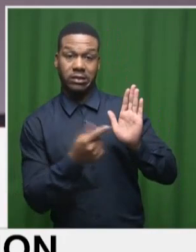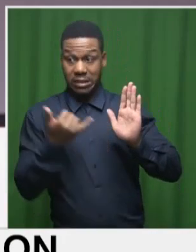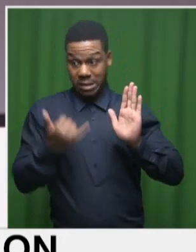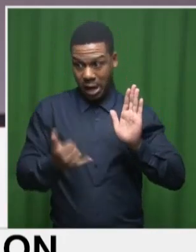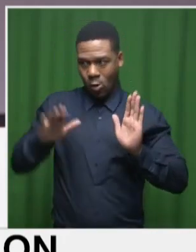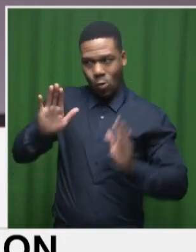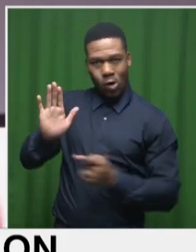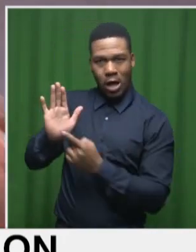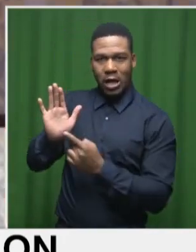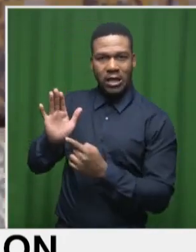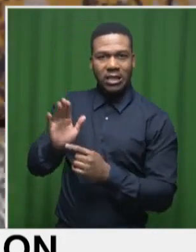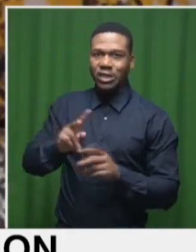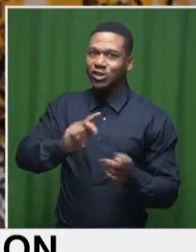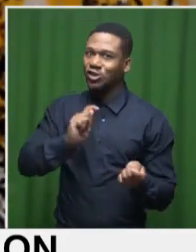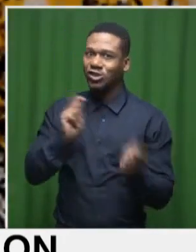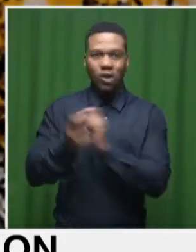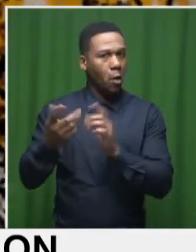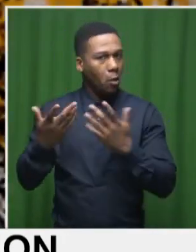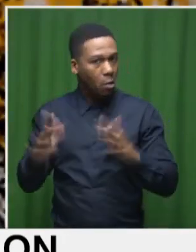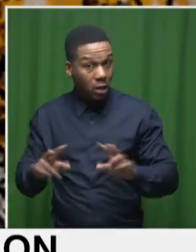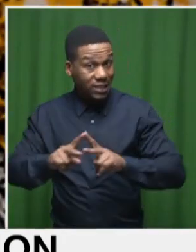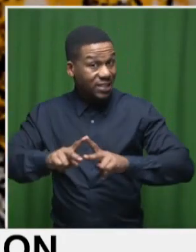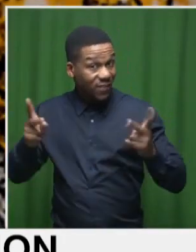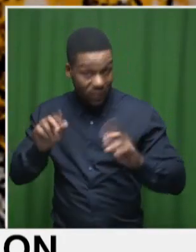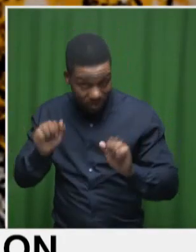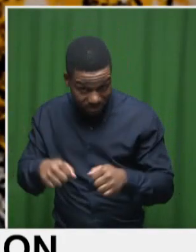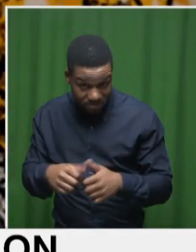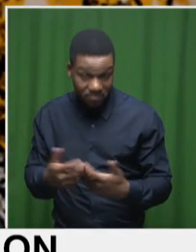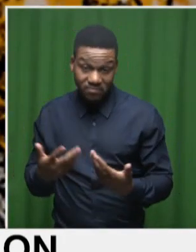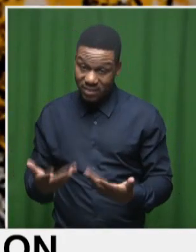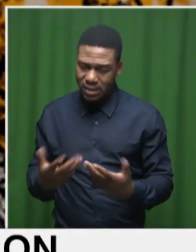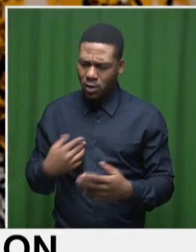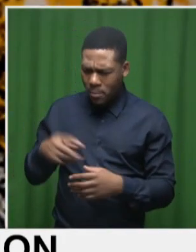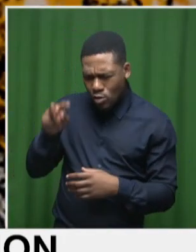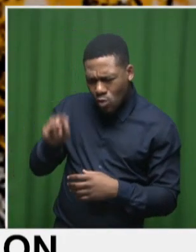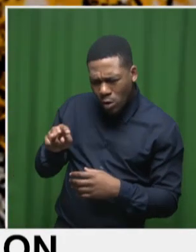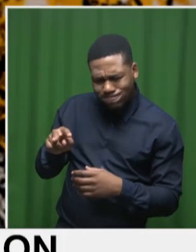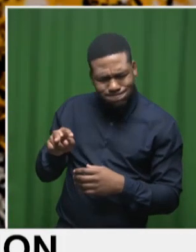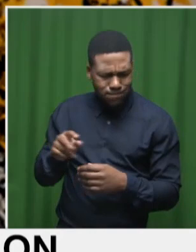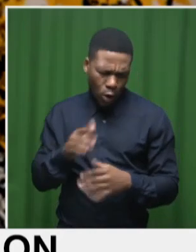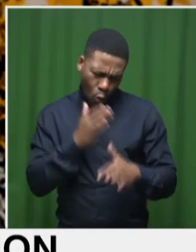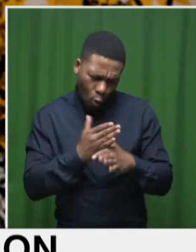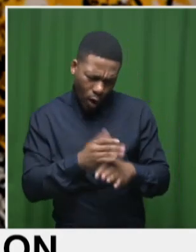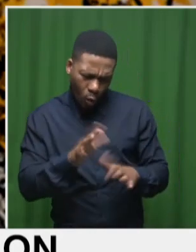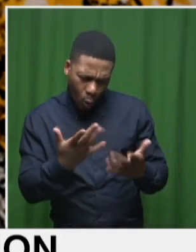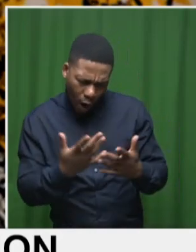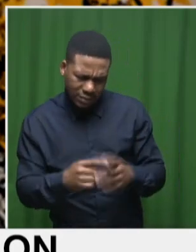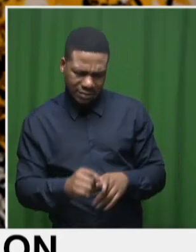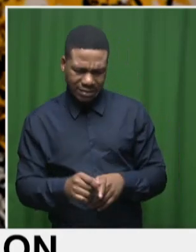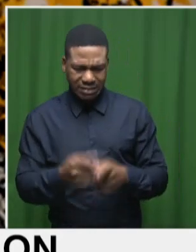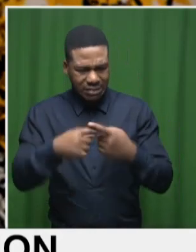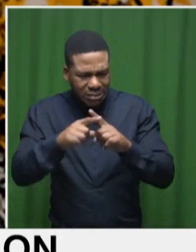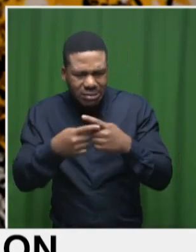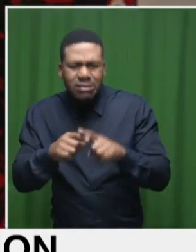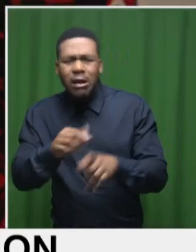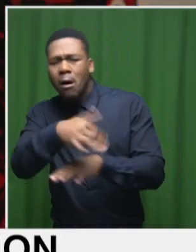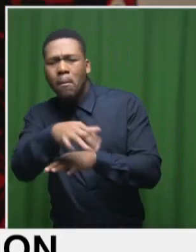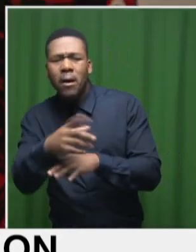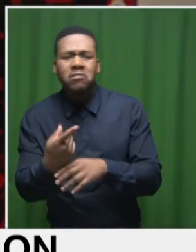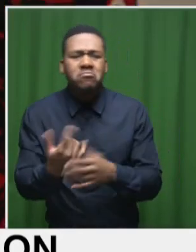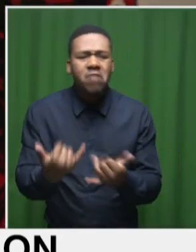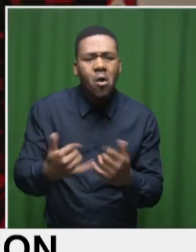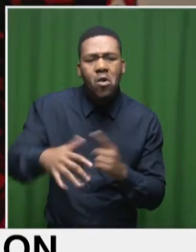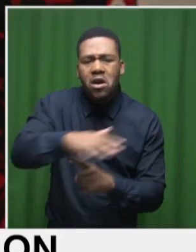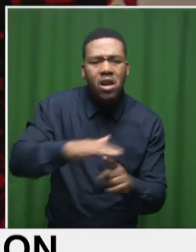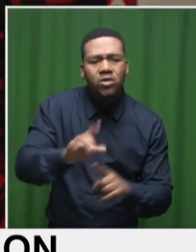time, starting to see what's going to work, what's not going to work, also looking at what's already out there in terms of knit, and then looking at